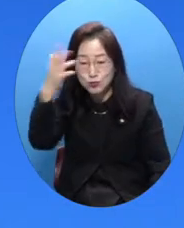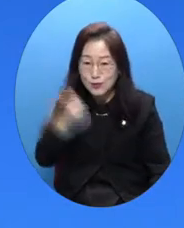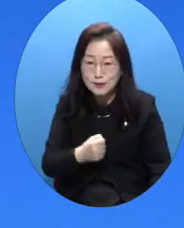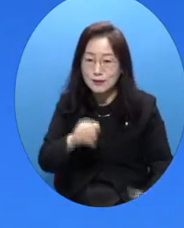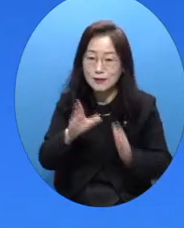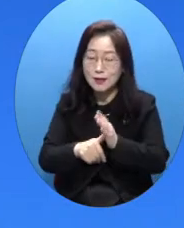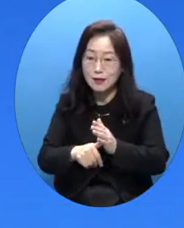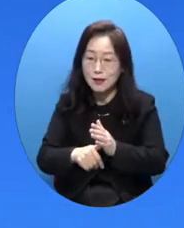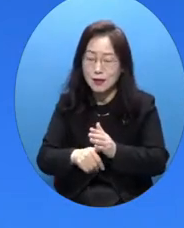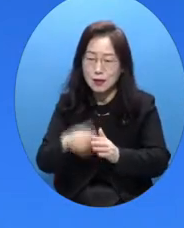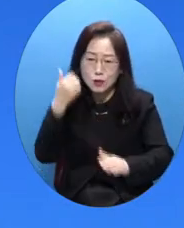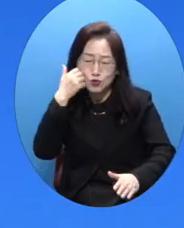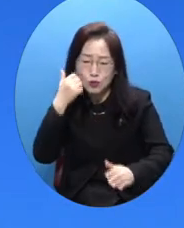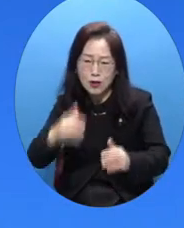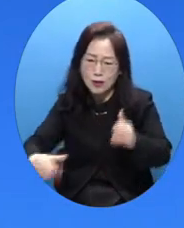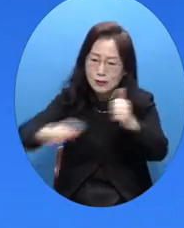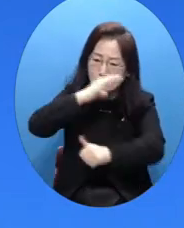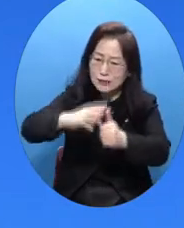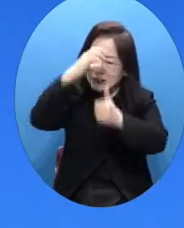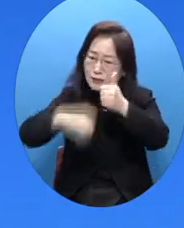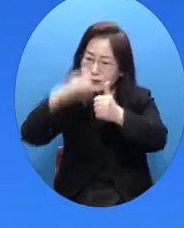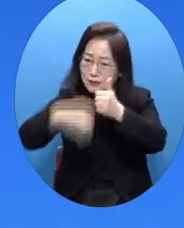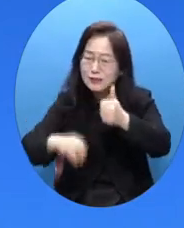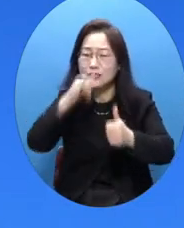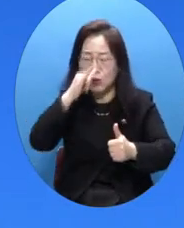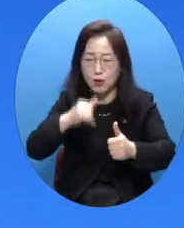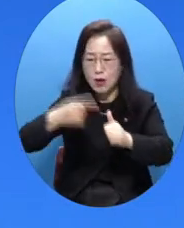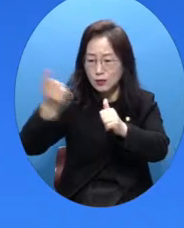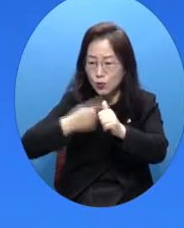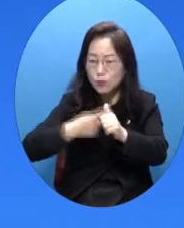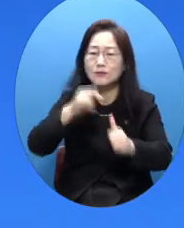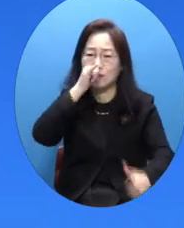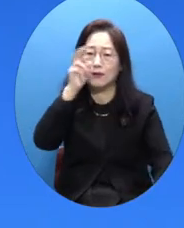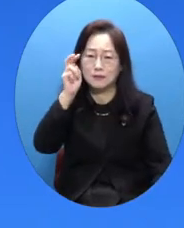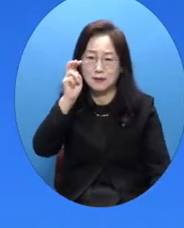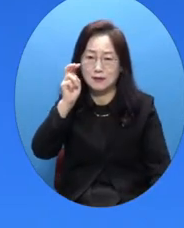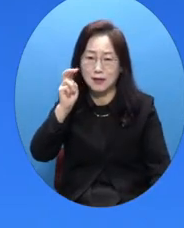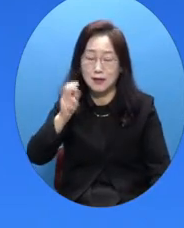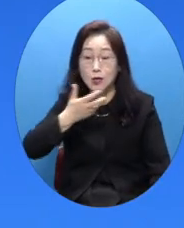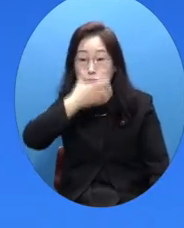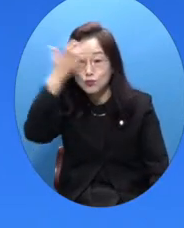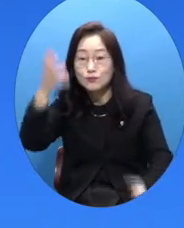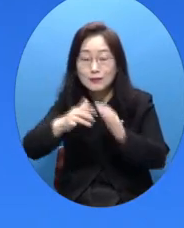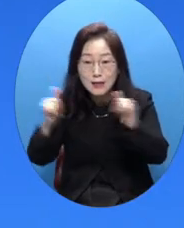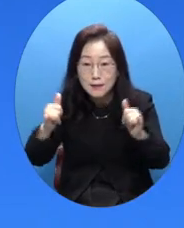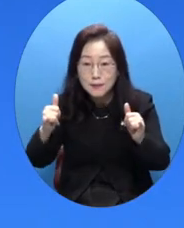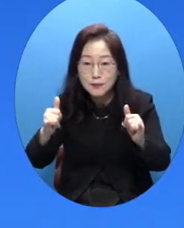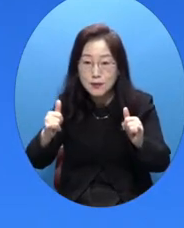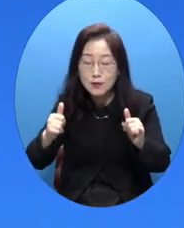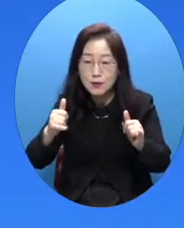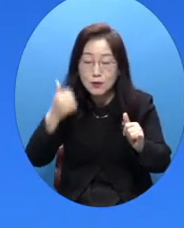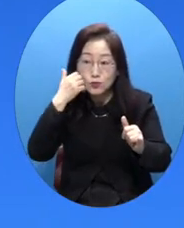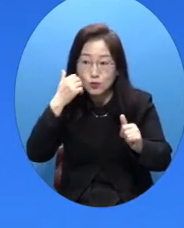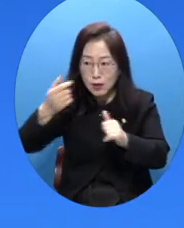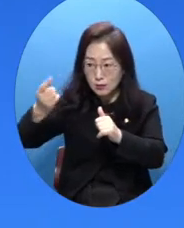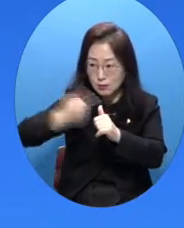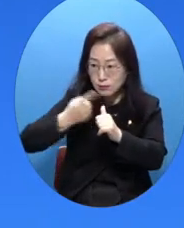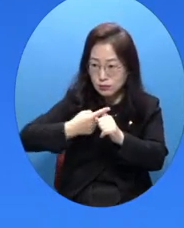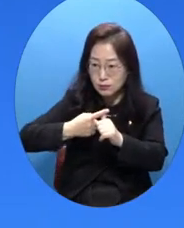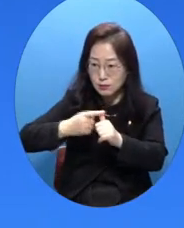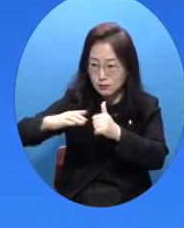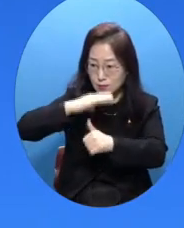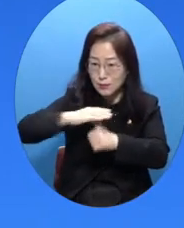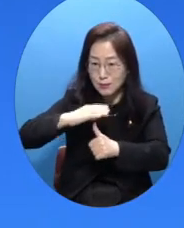when you dream maybe try to pull you down try to criticize you just like the brothers of Joseph